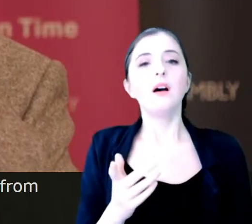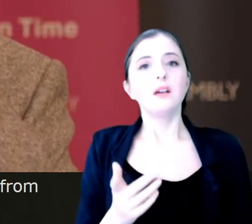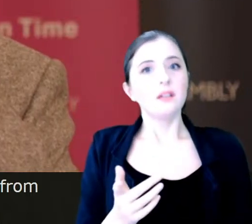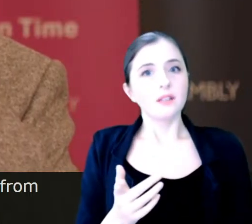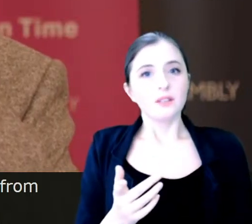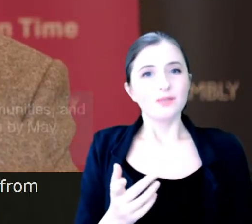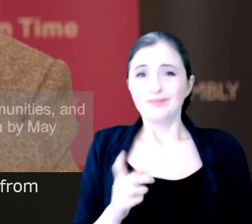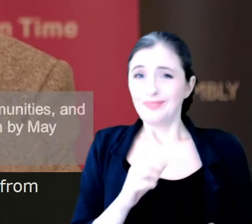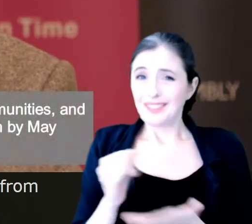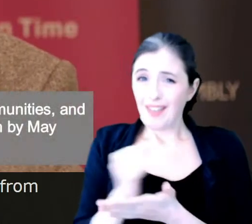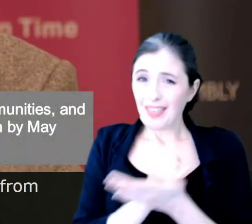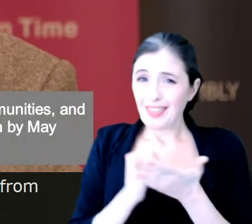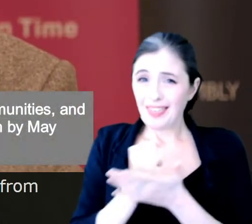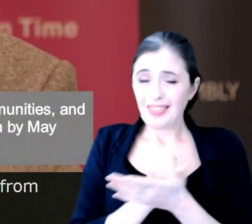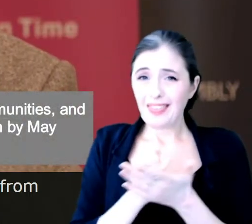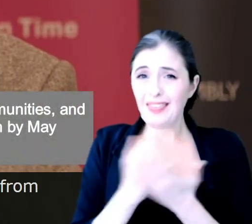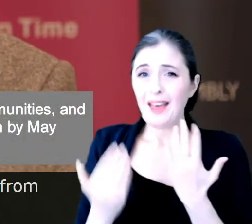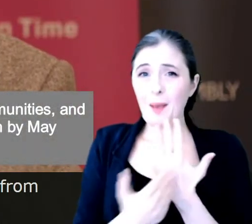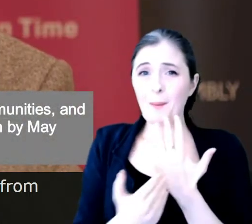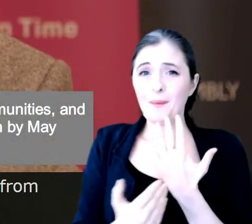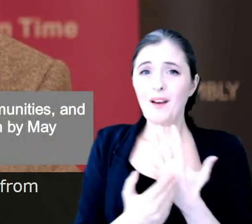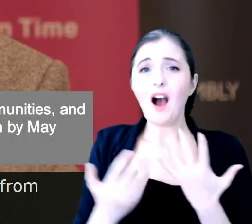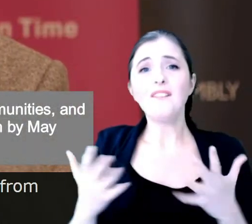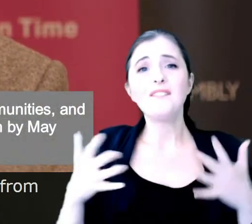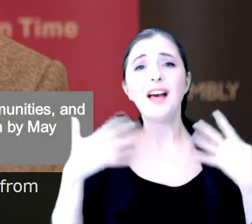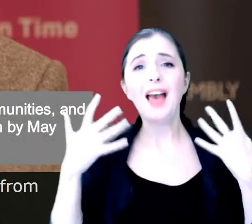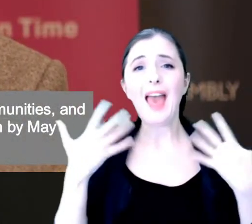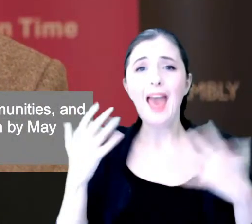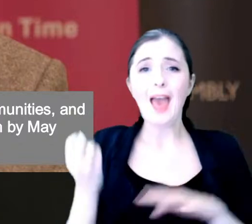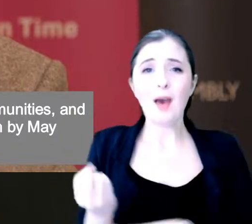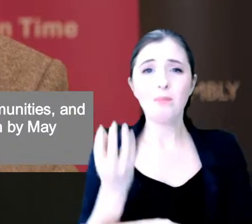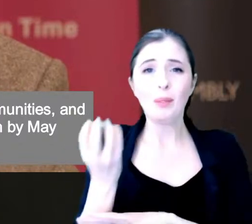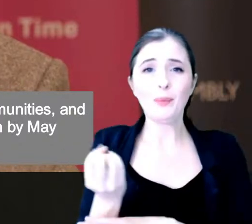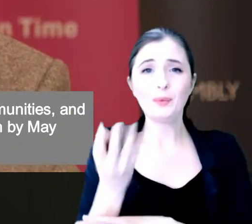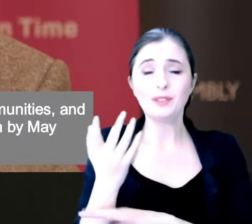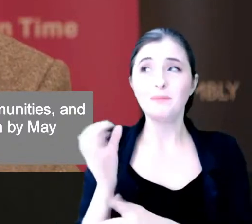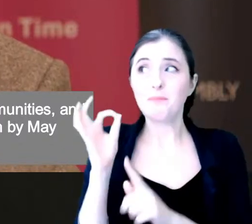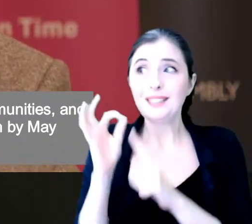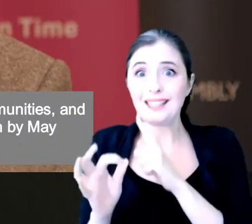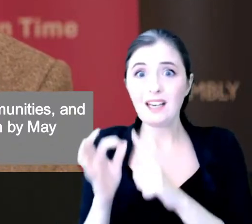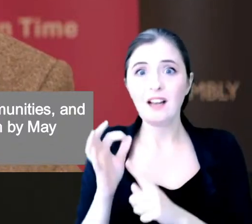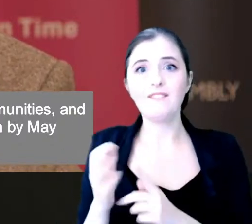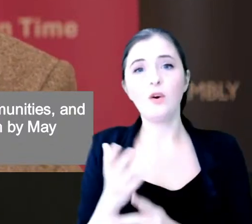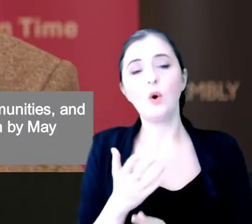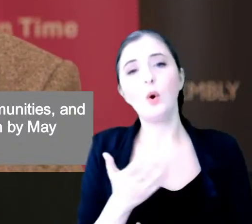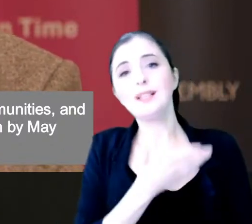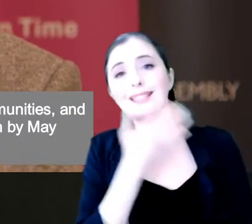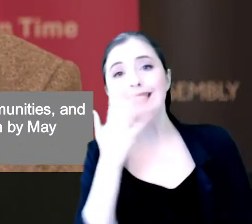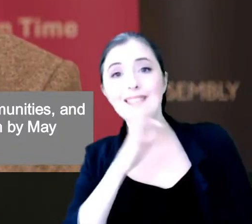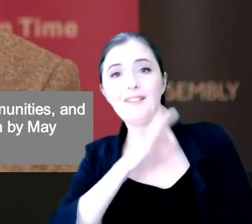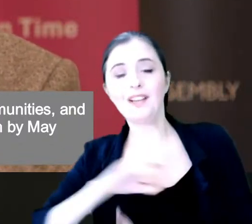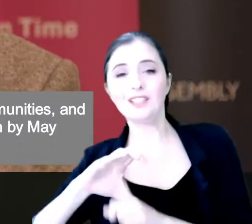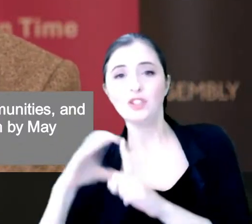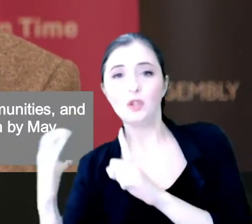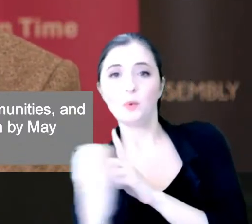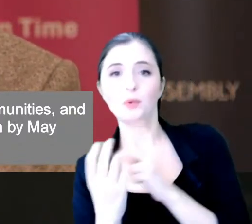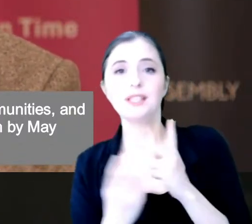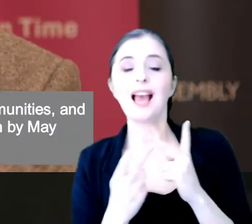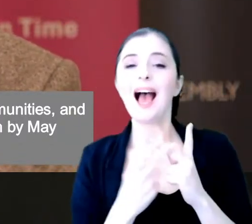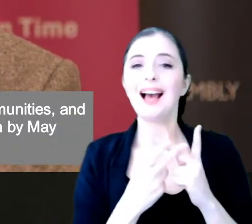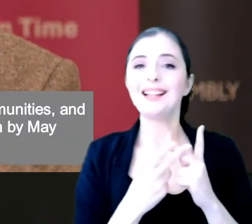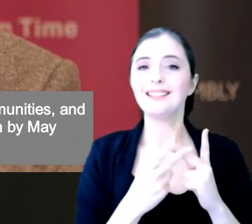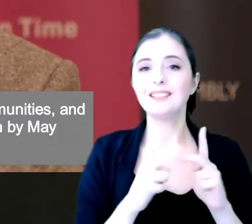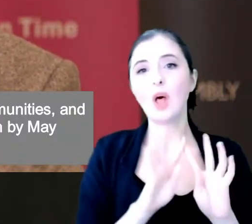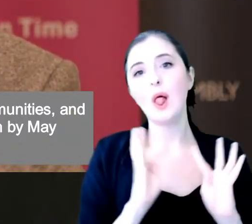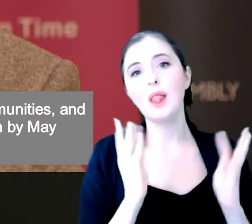pollution, particularly for disadvantaged communities and the climate emergency, will you take steps